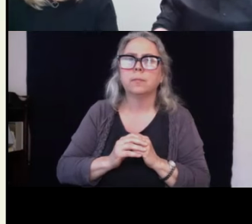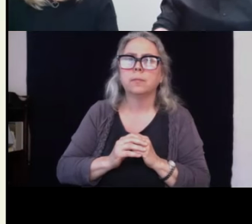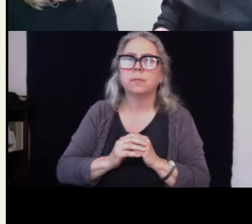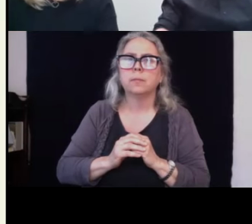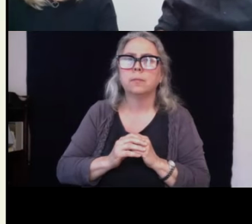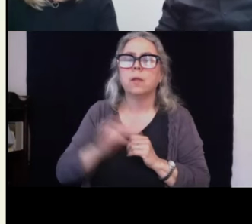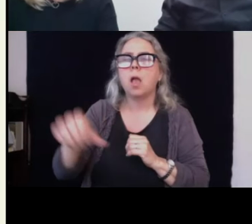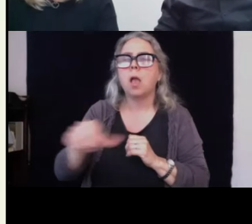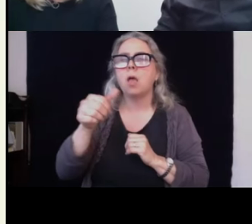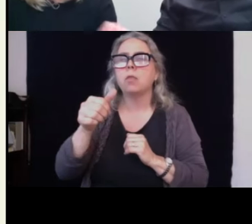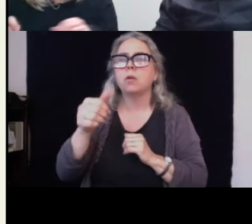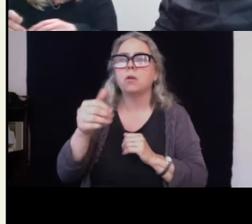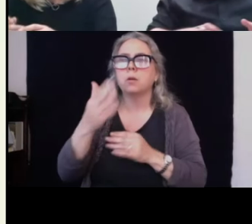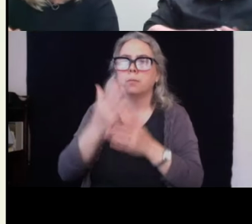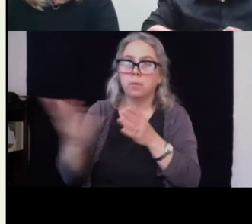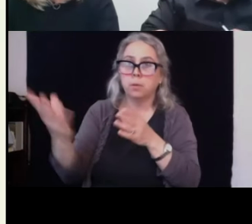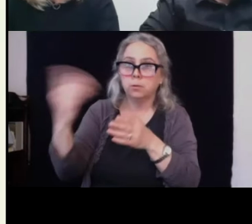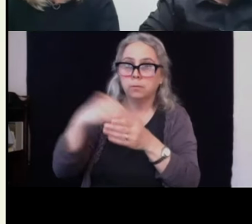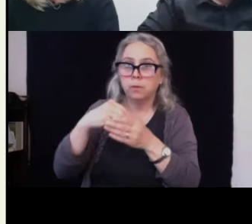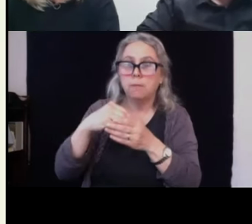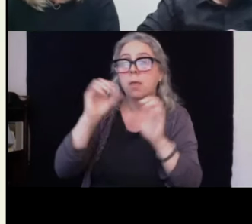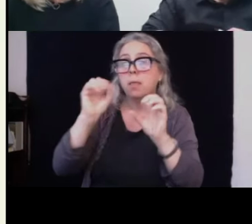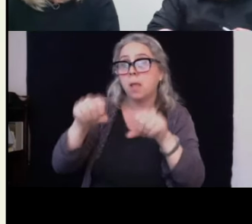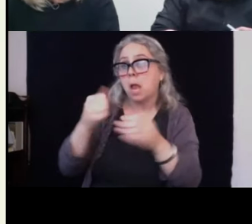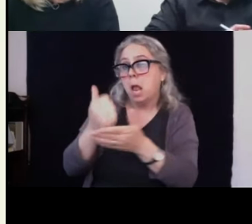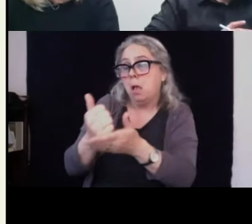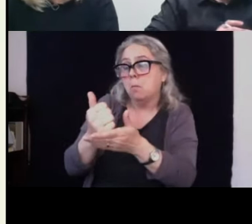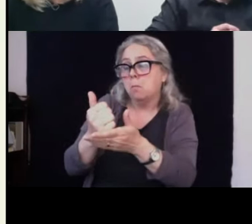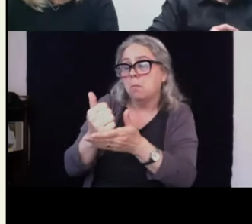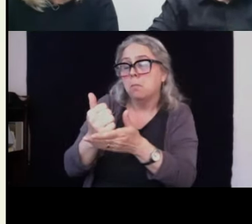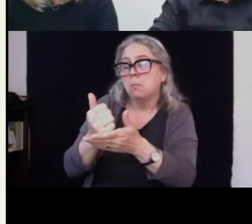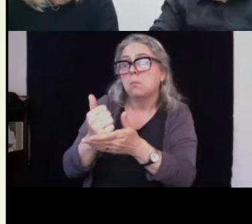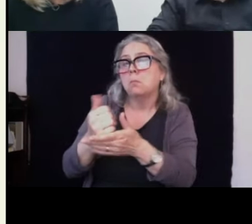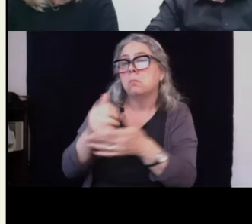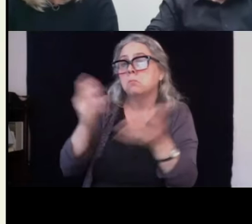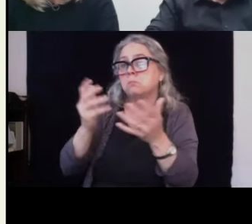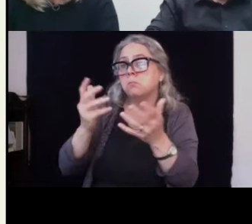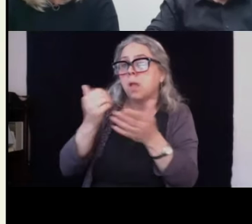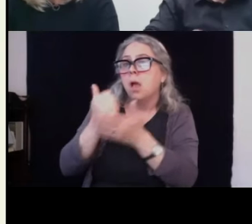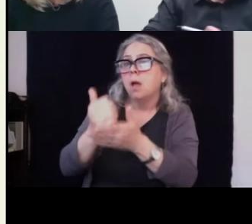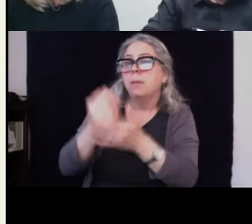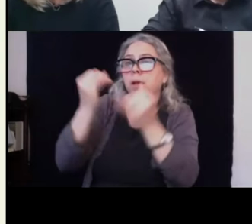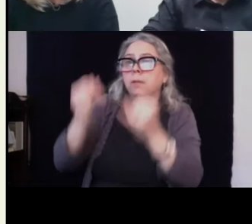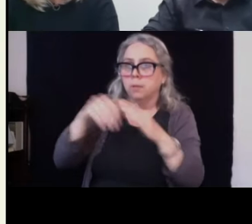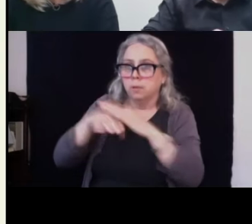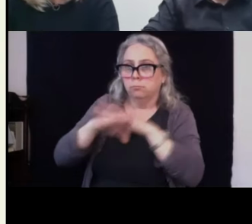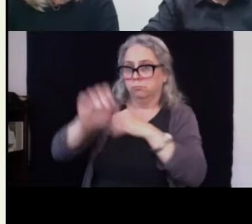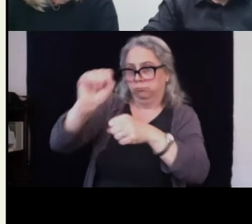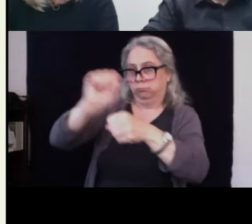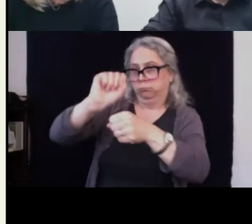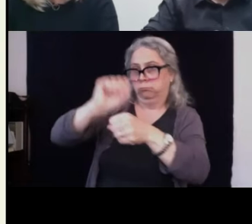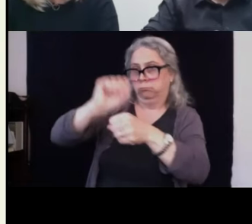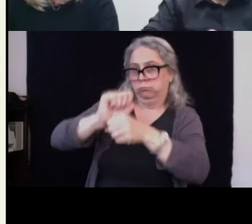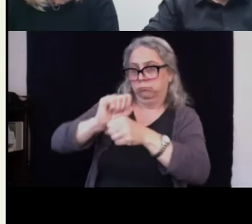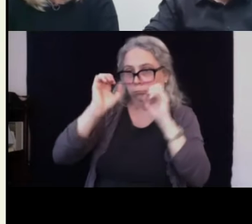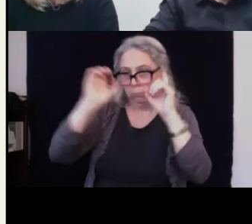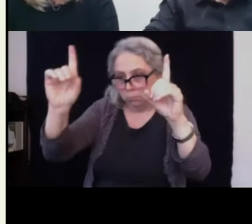Other pieces that they can assist with would be to help individuals access employment,